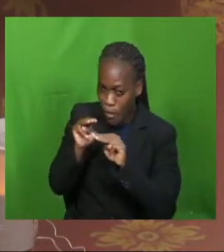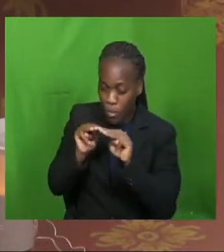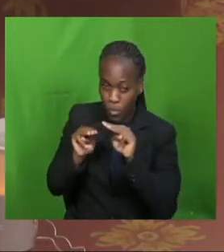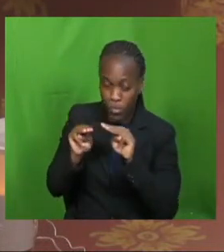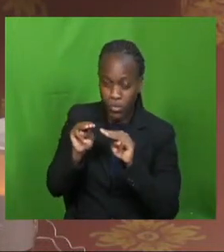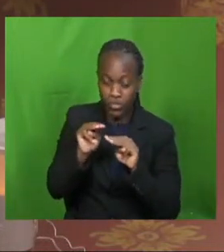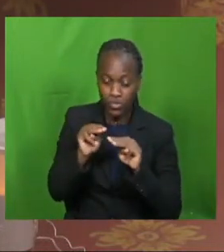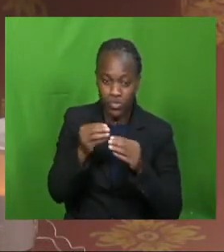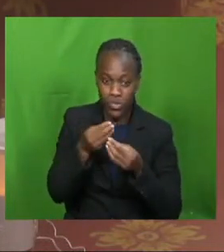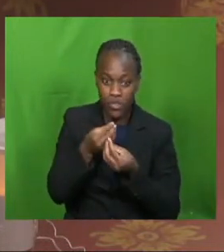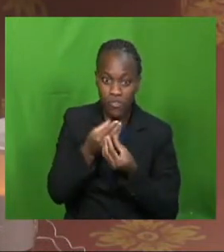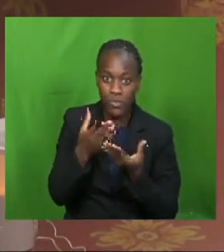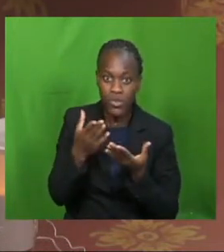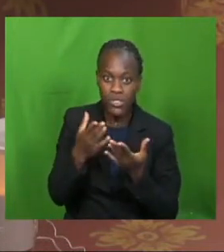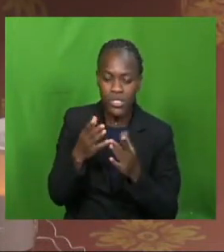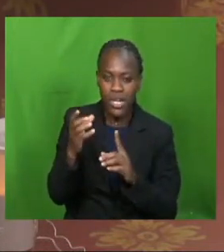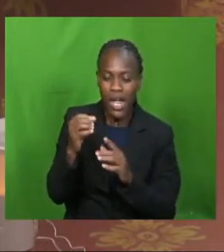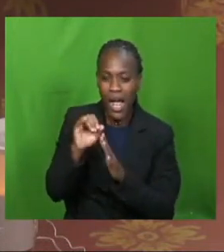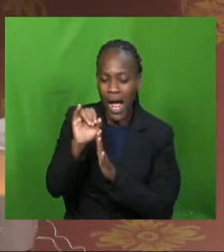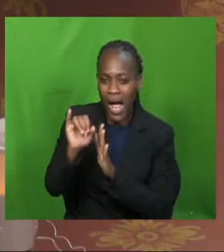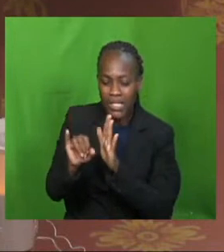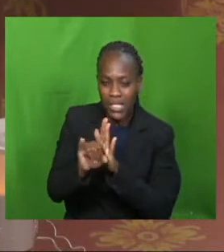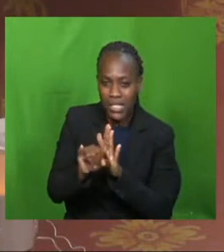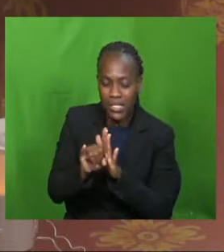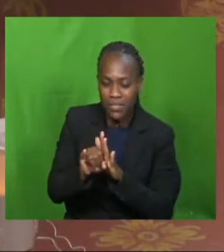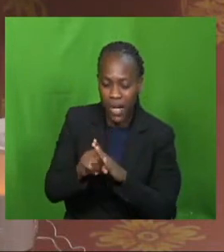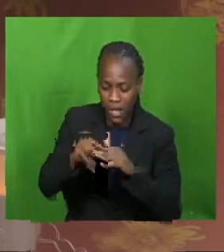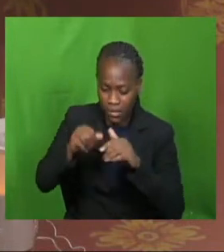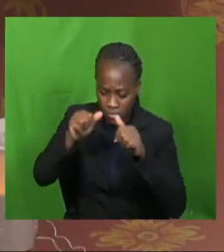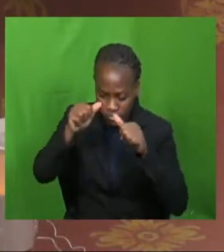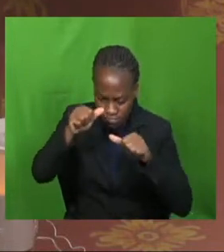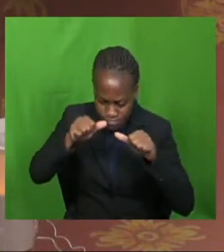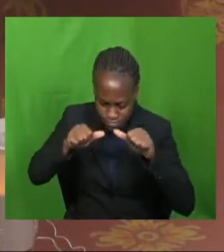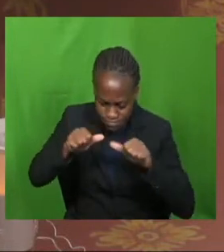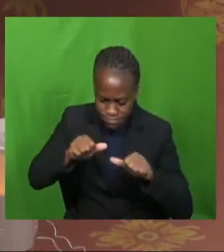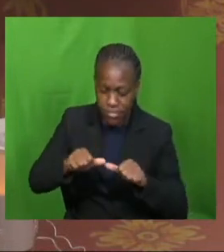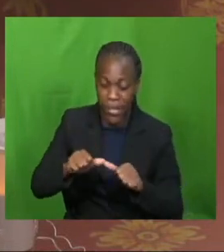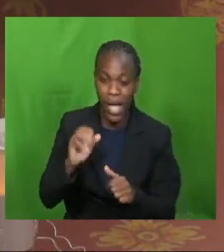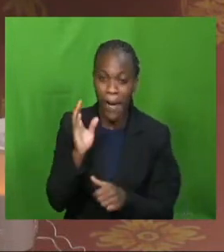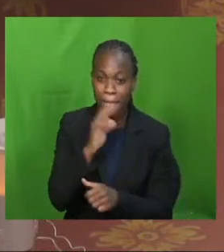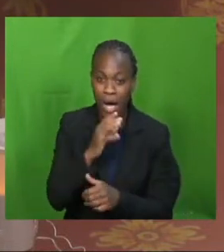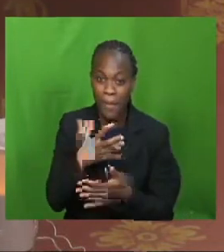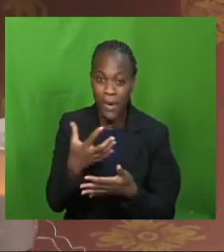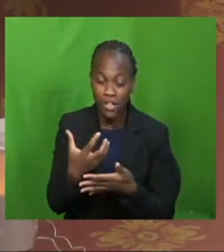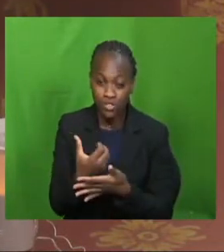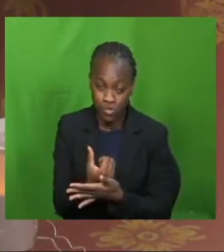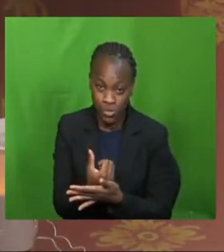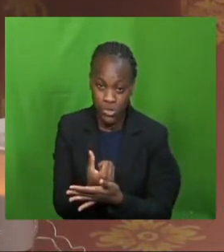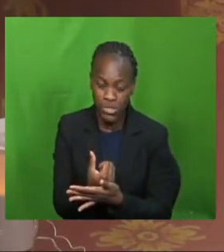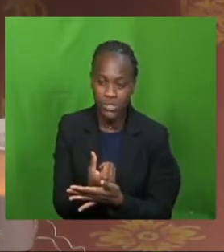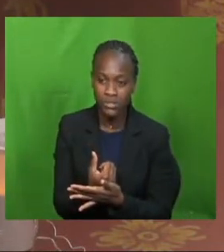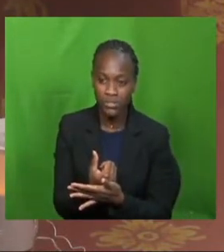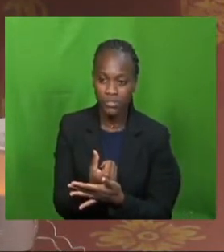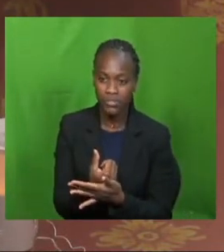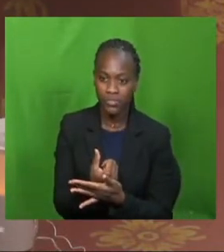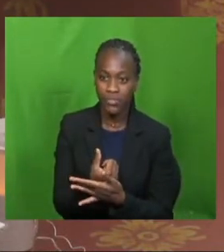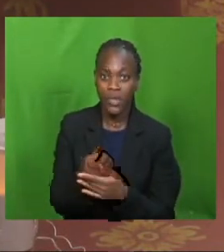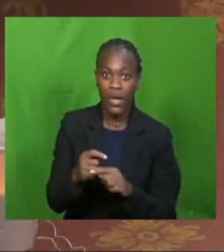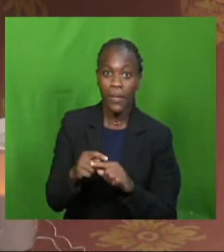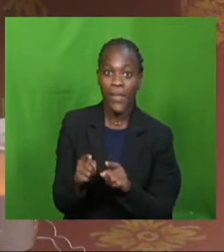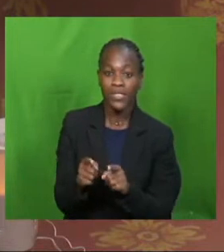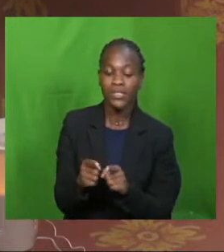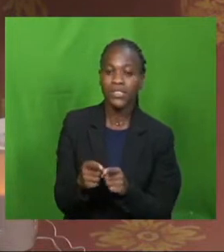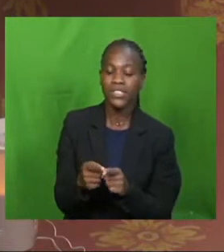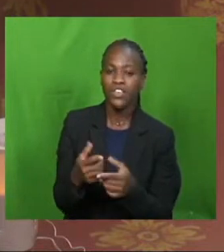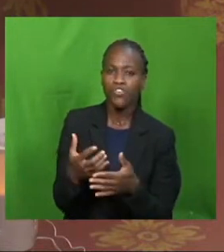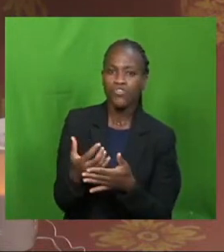to identify and examine complaints of unethical broadcast content, which includes but is not limited to content offensive